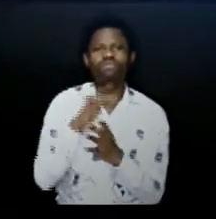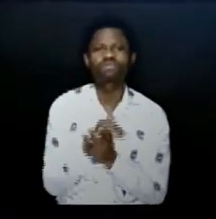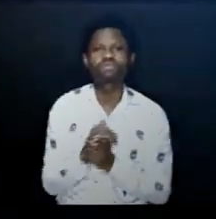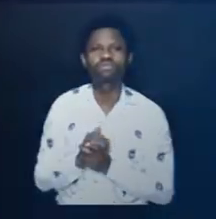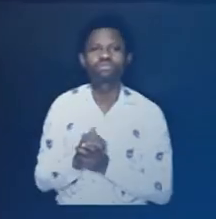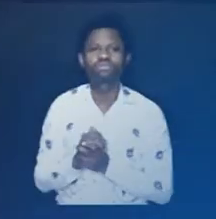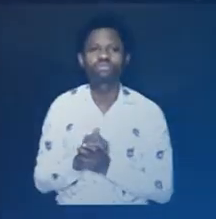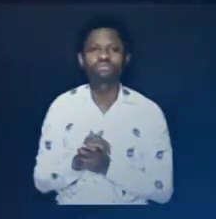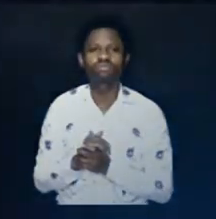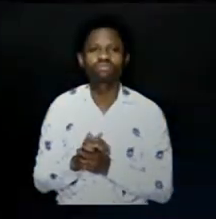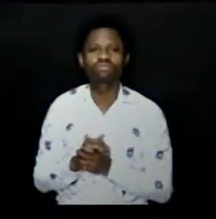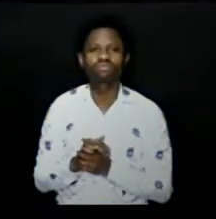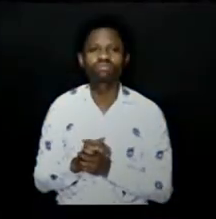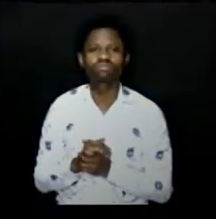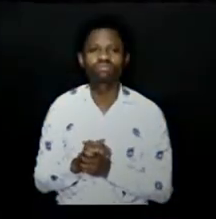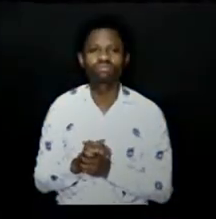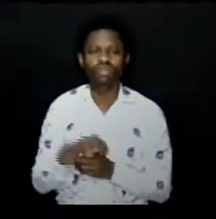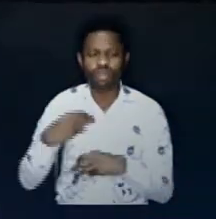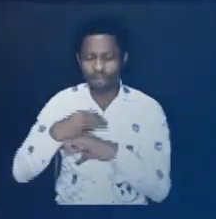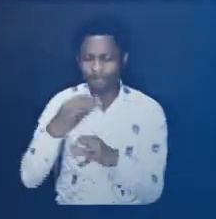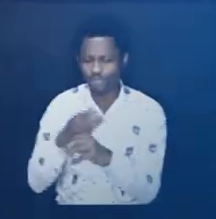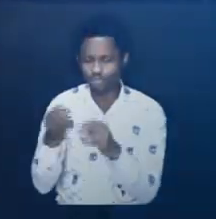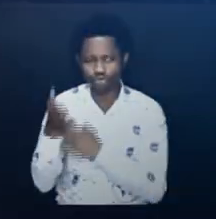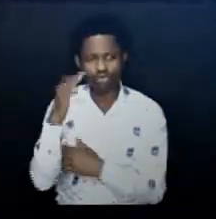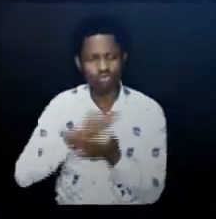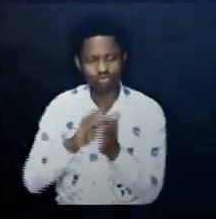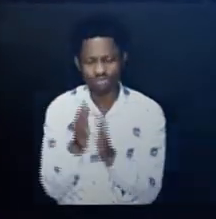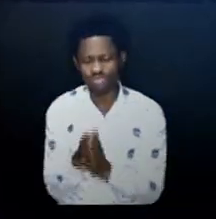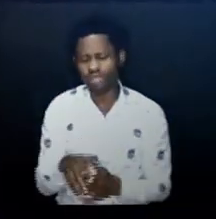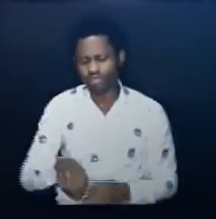Make him proud again.